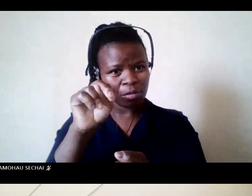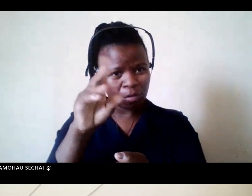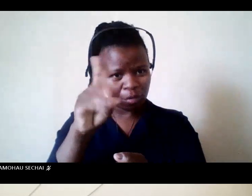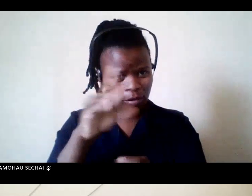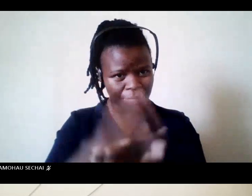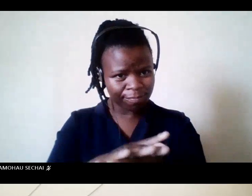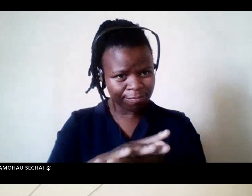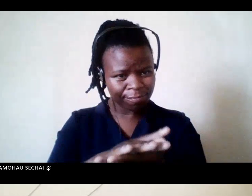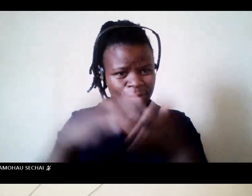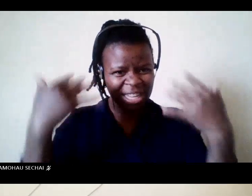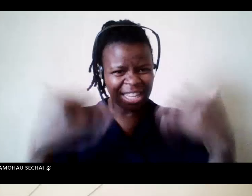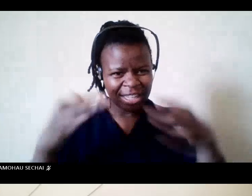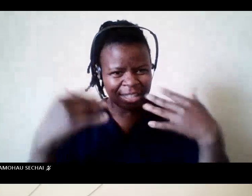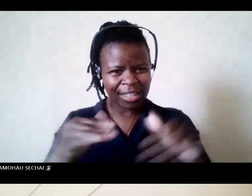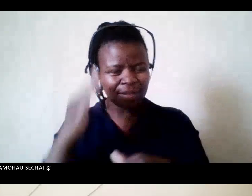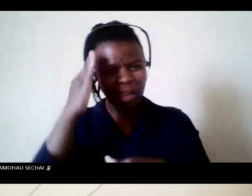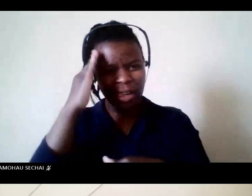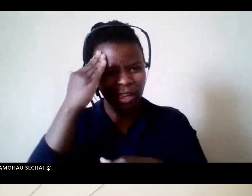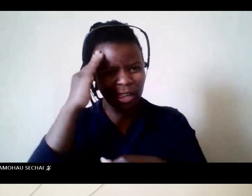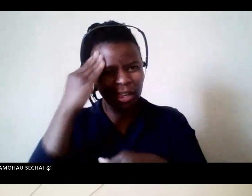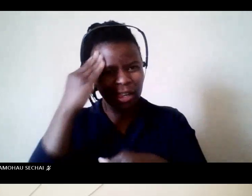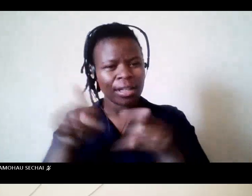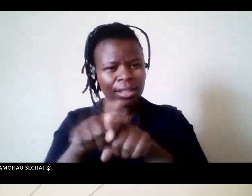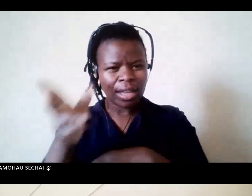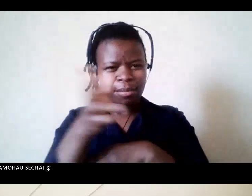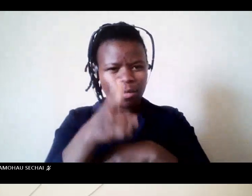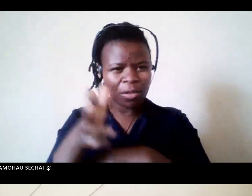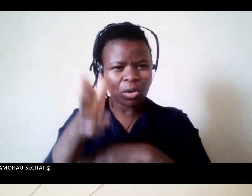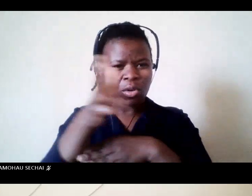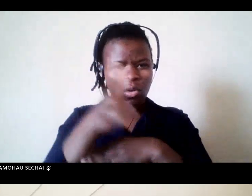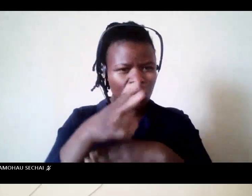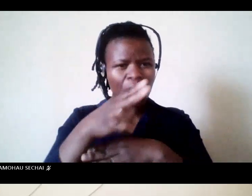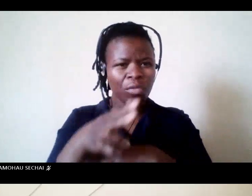disability. We went through the videos of the very controversial